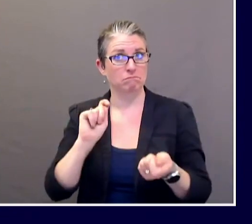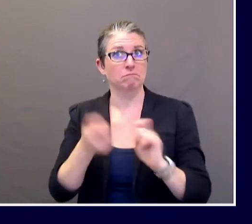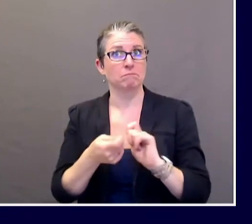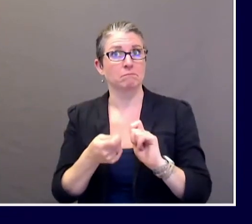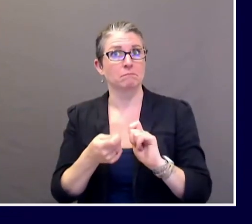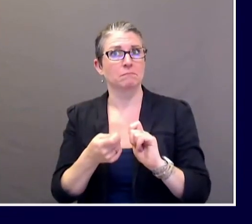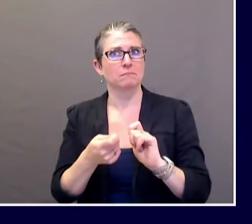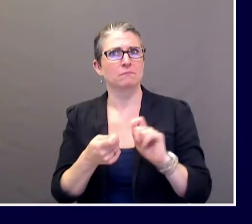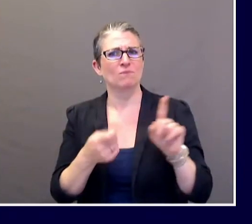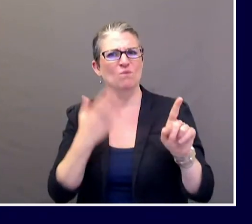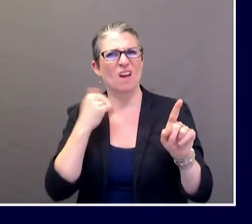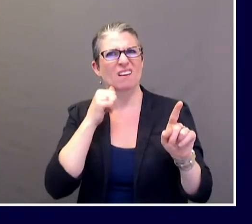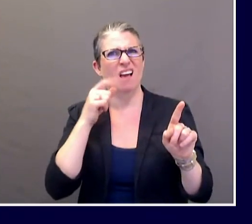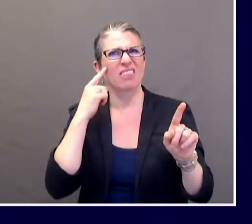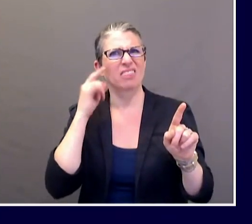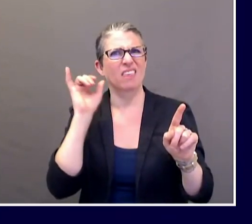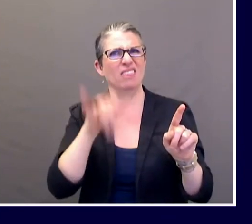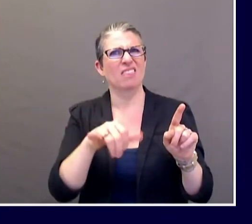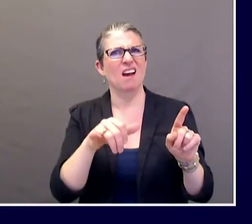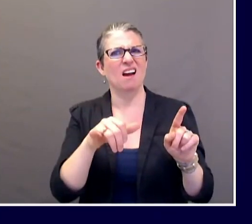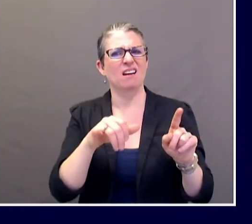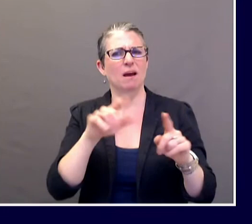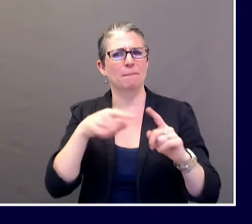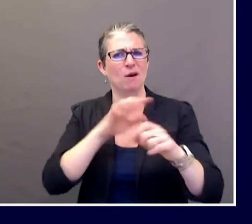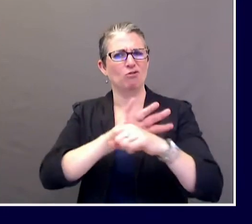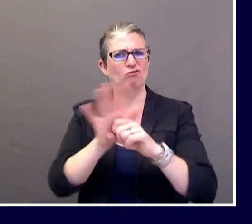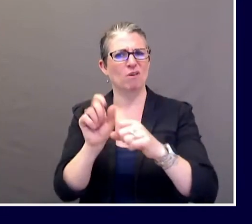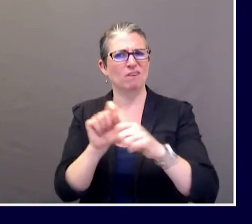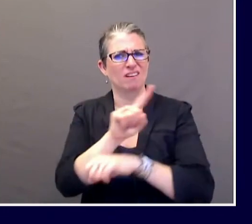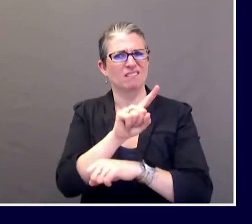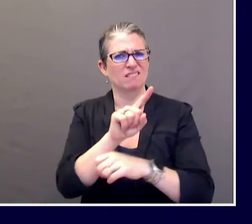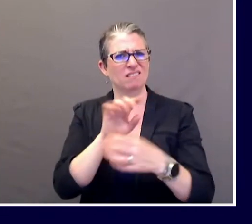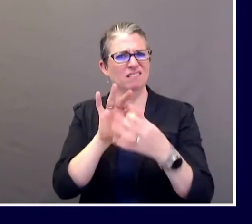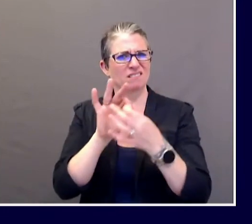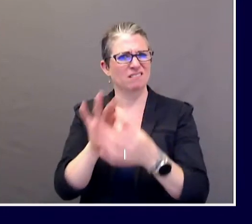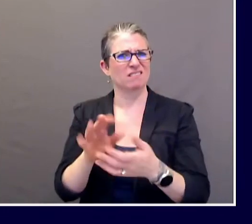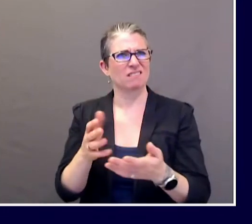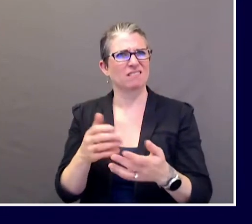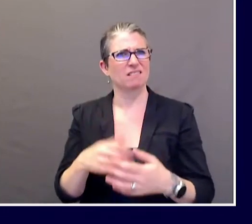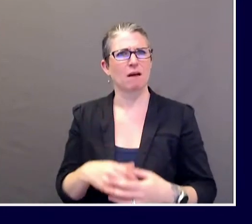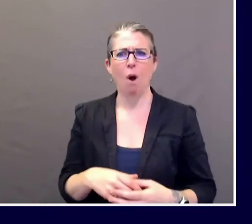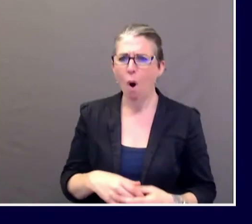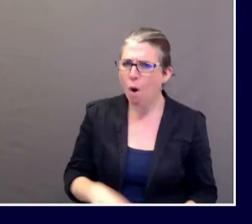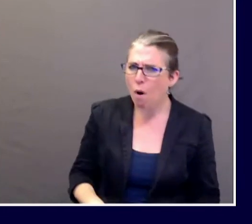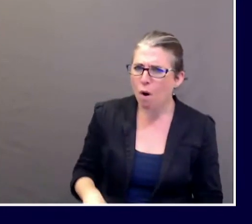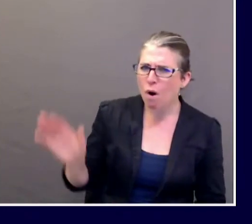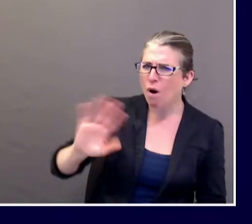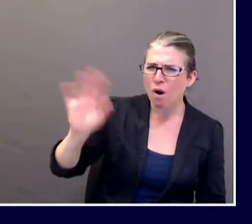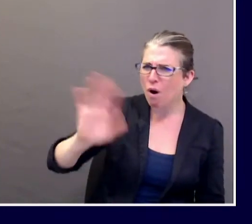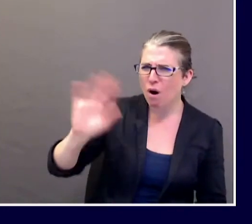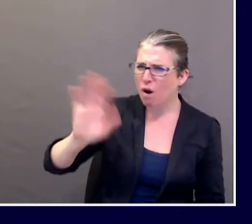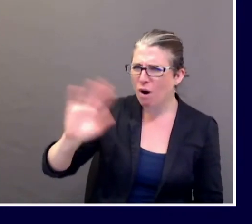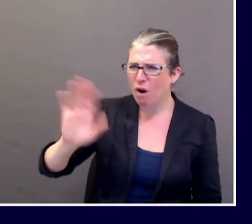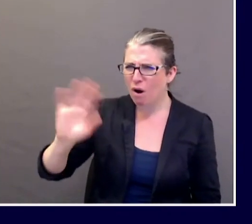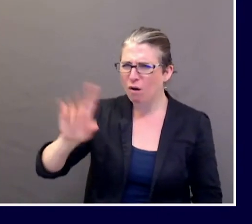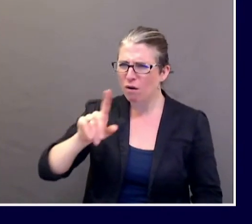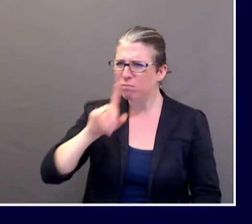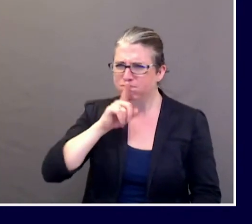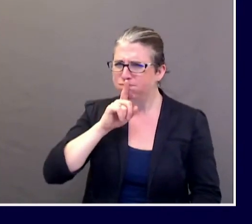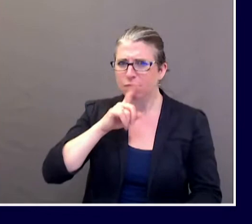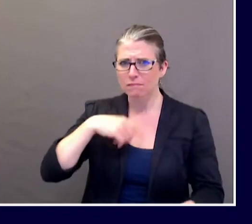recently? Well, variants are a concern, Patty. There's not a question about that. Thankfully, we have not seen them predominate in